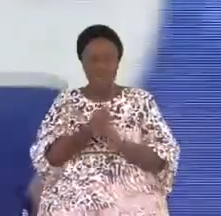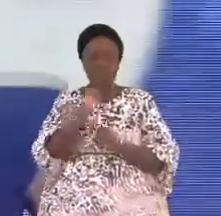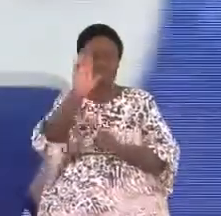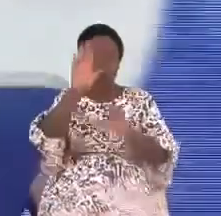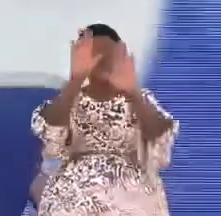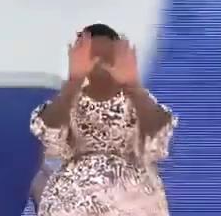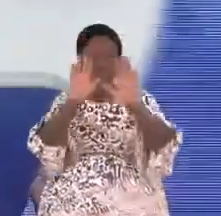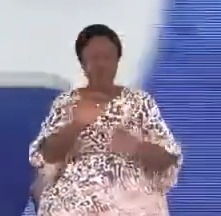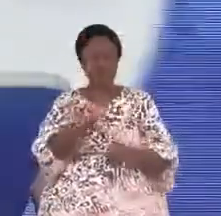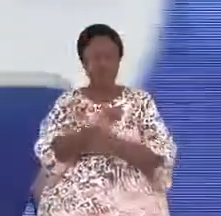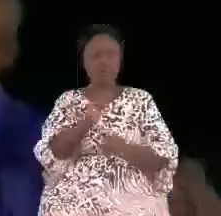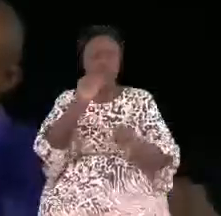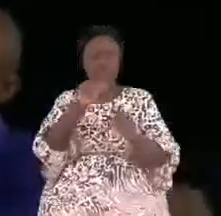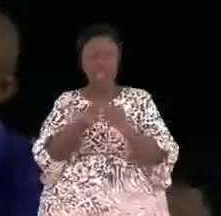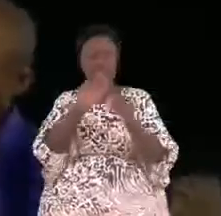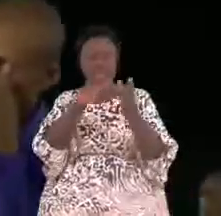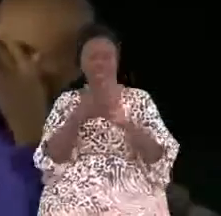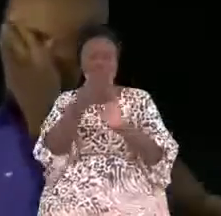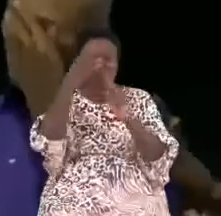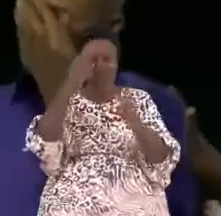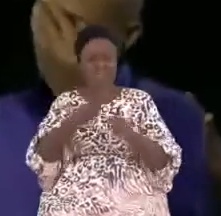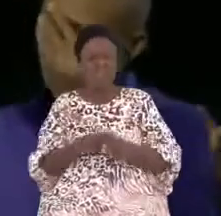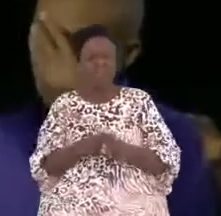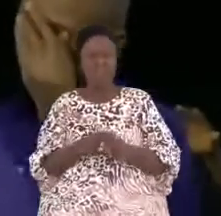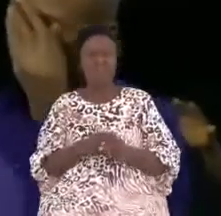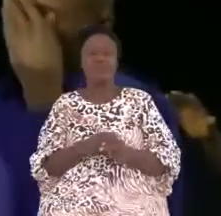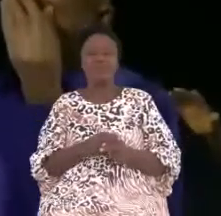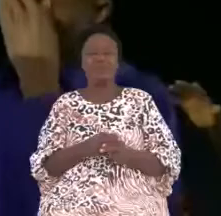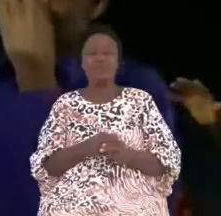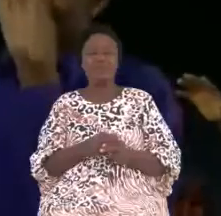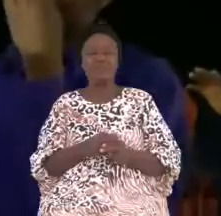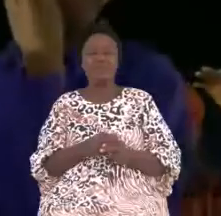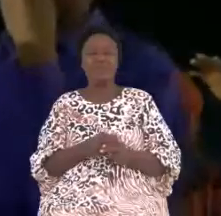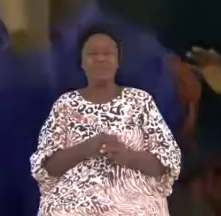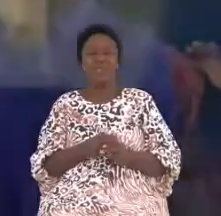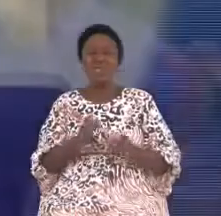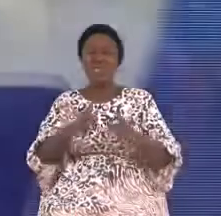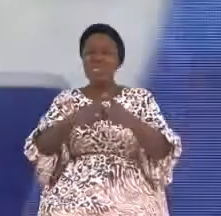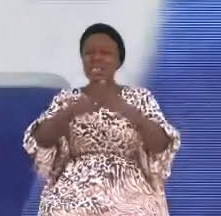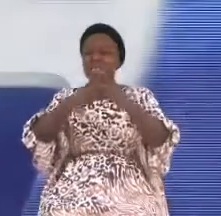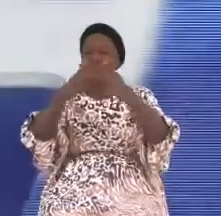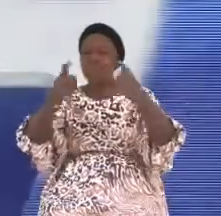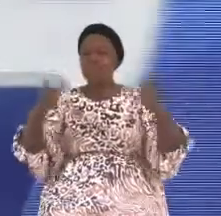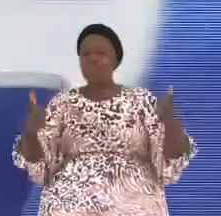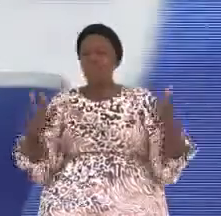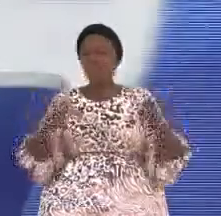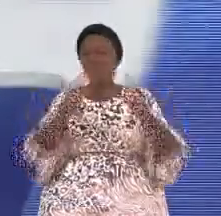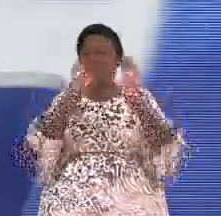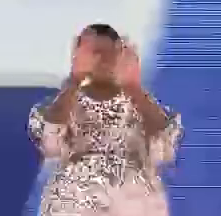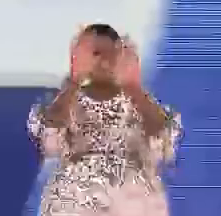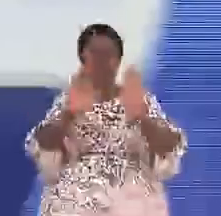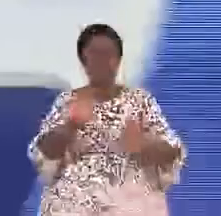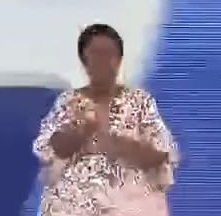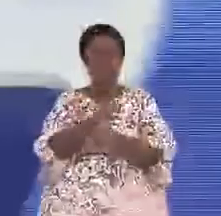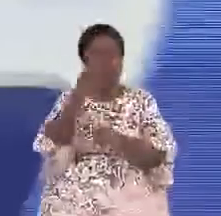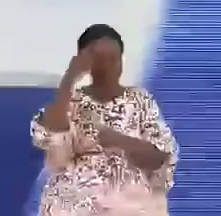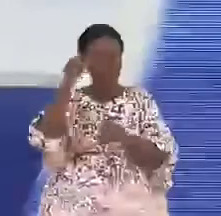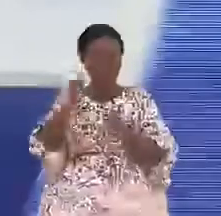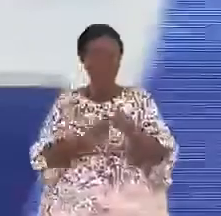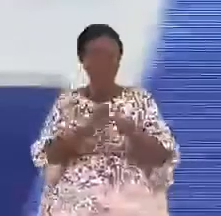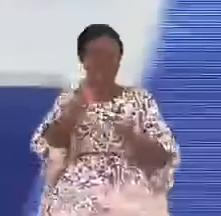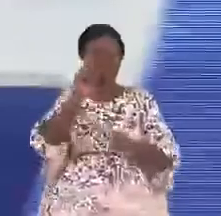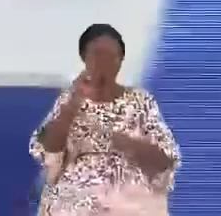jesus name supernatural liberation for everyone now in